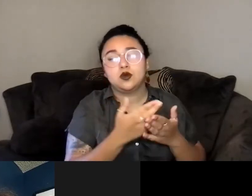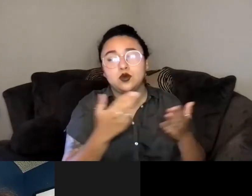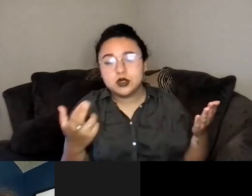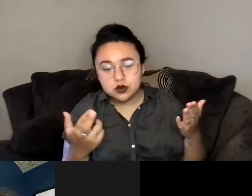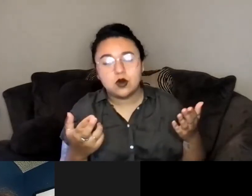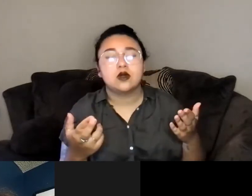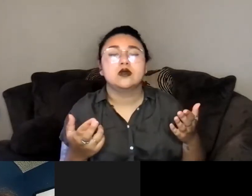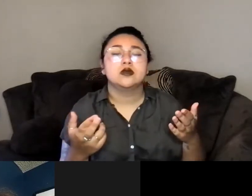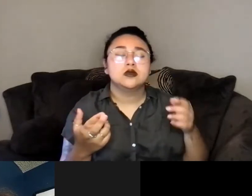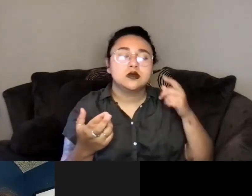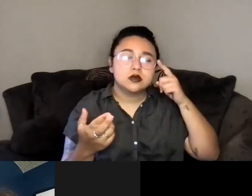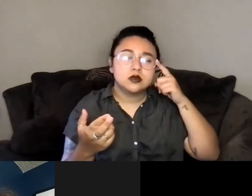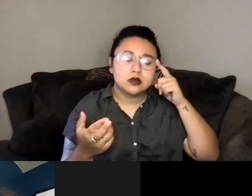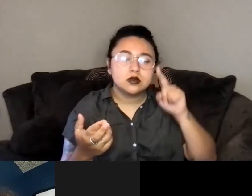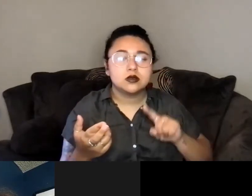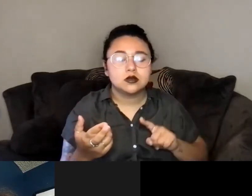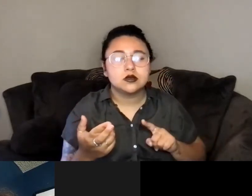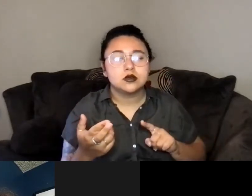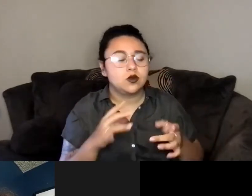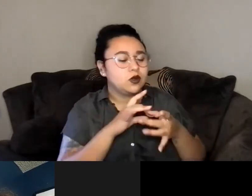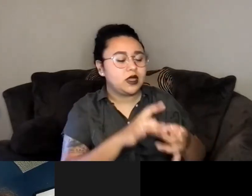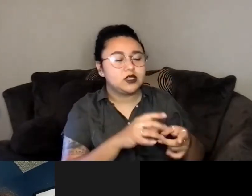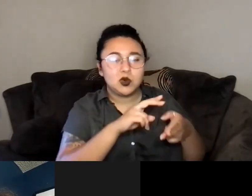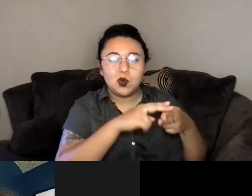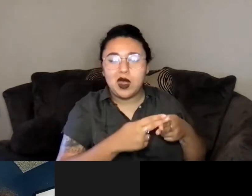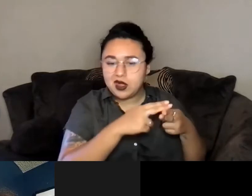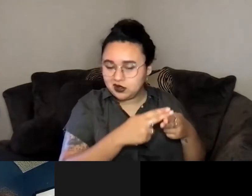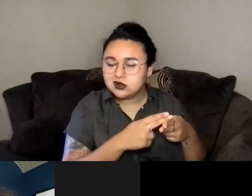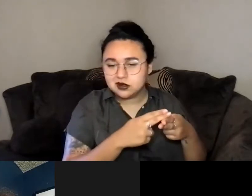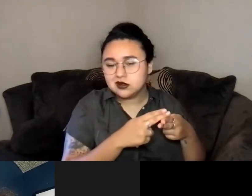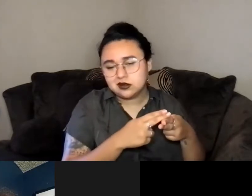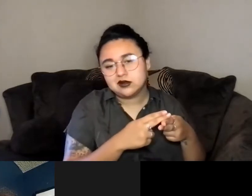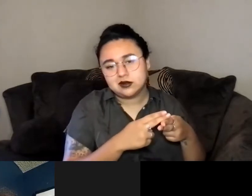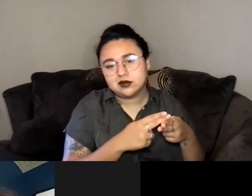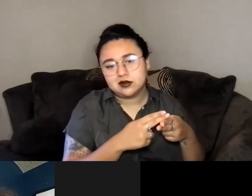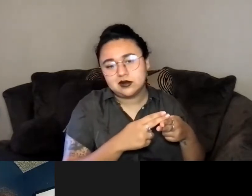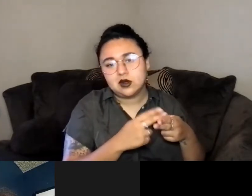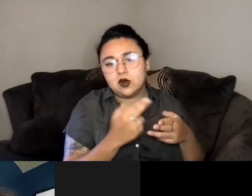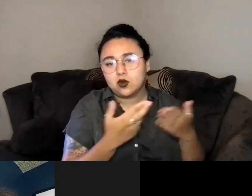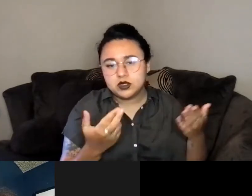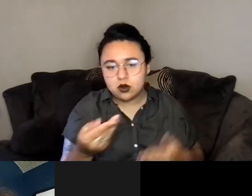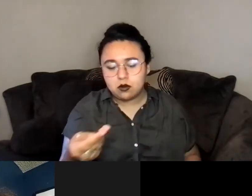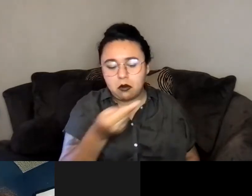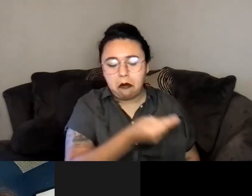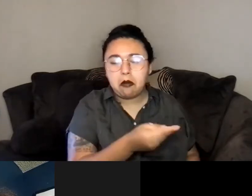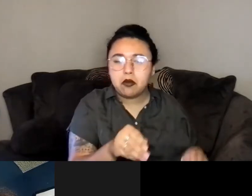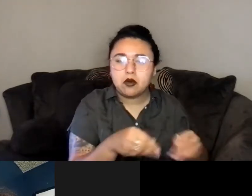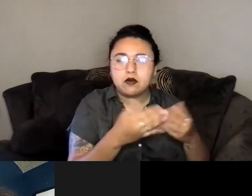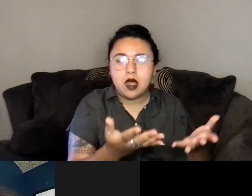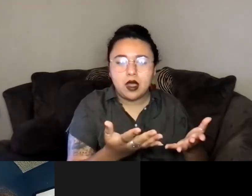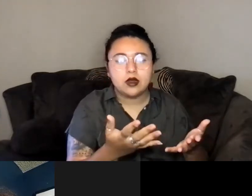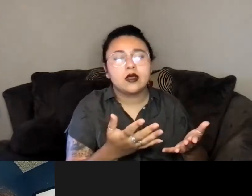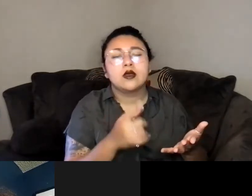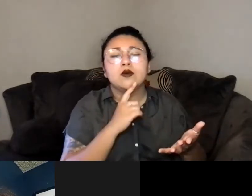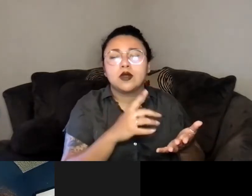look at weight-related stuff, it's always coming in as trying to be like basically